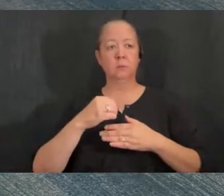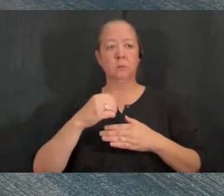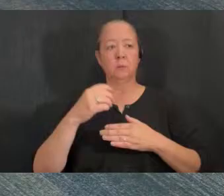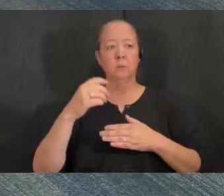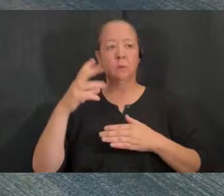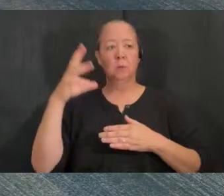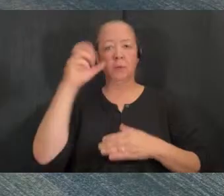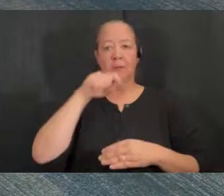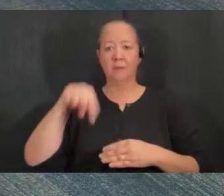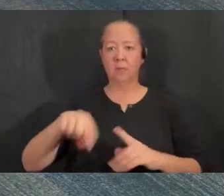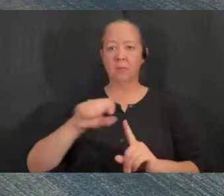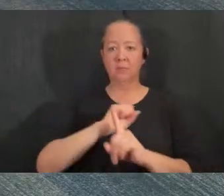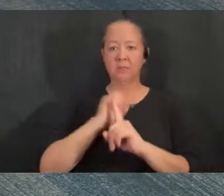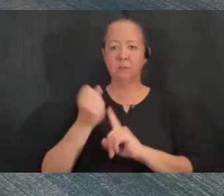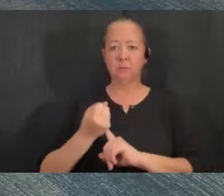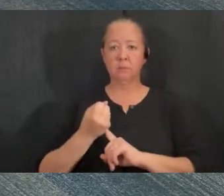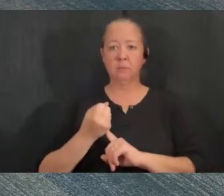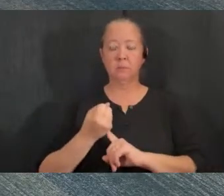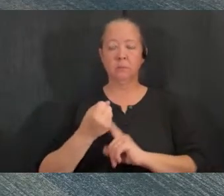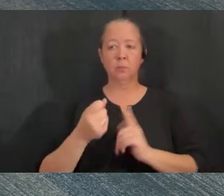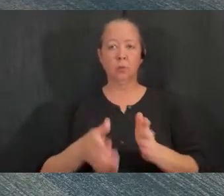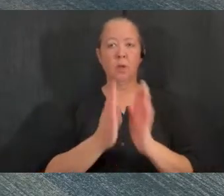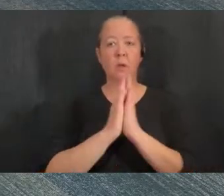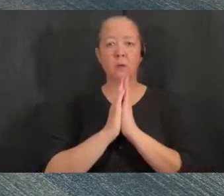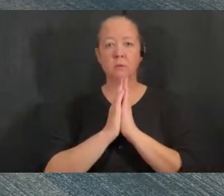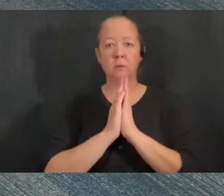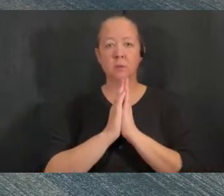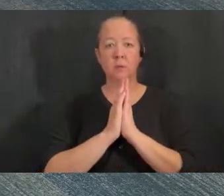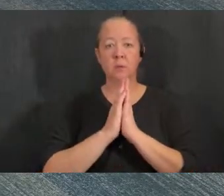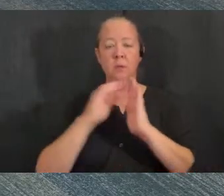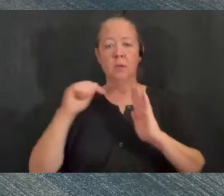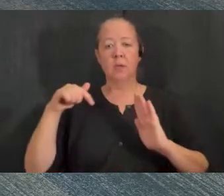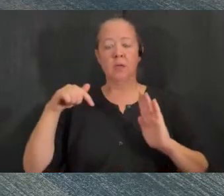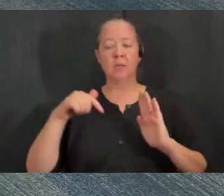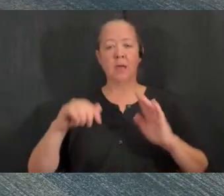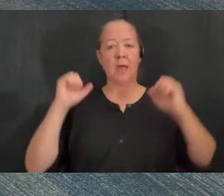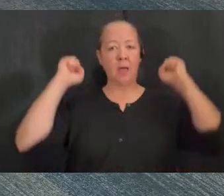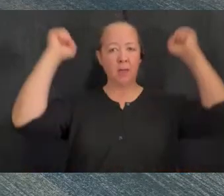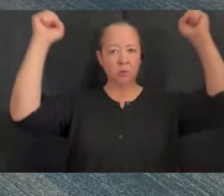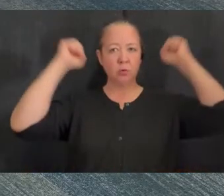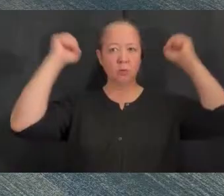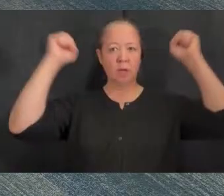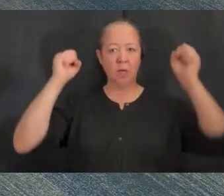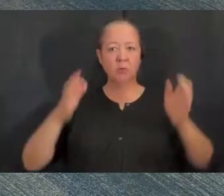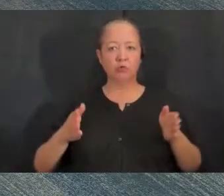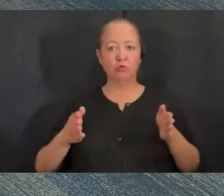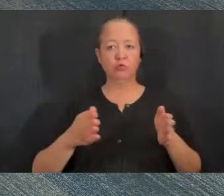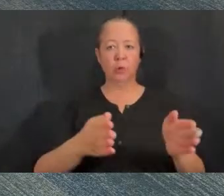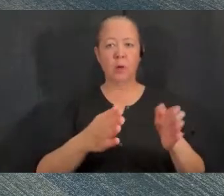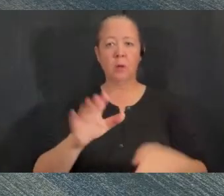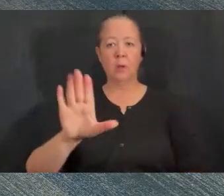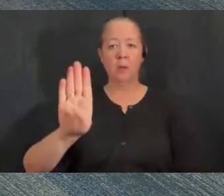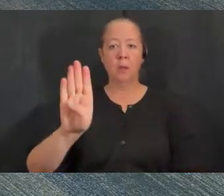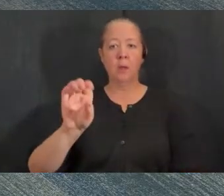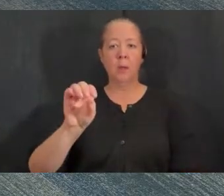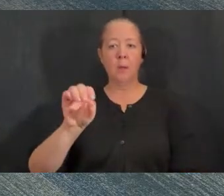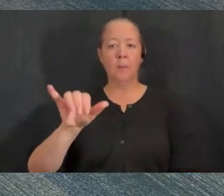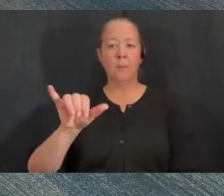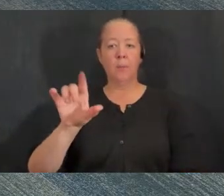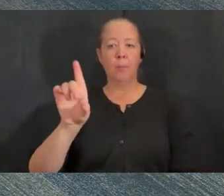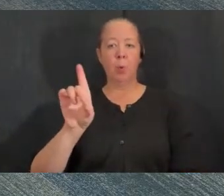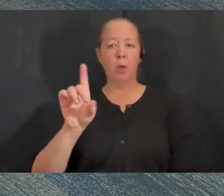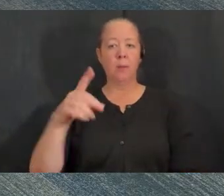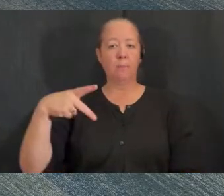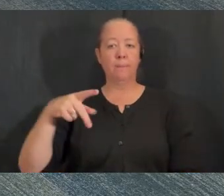is the exercise trail in Boyd Park that's in great disrepair on that list? And if